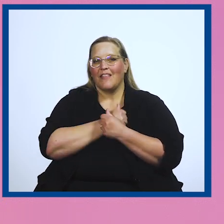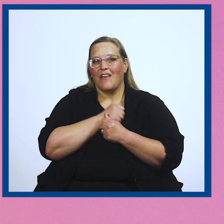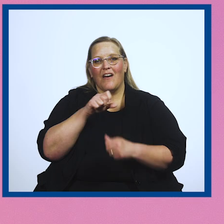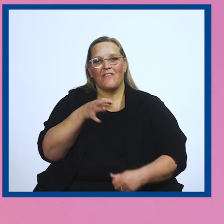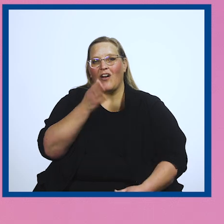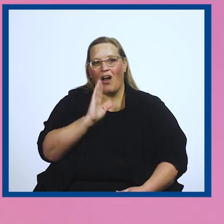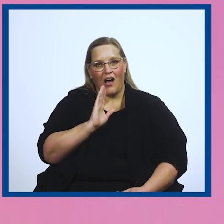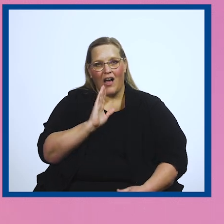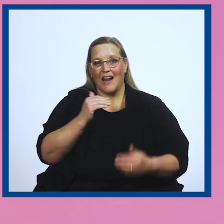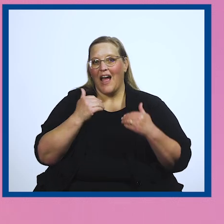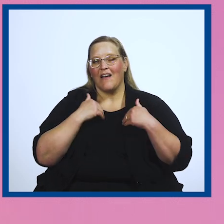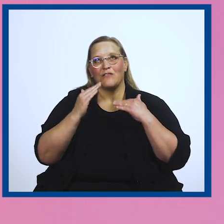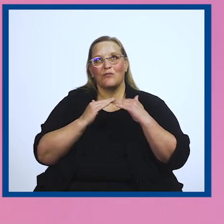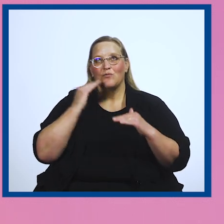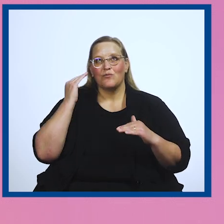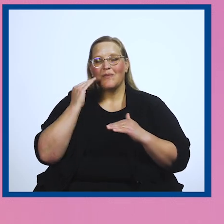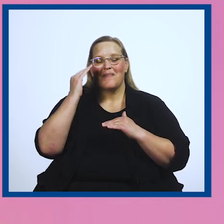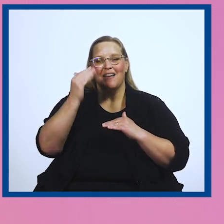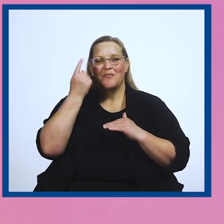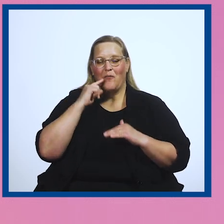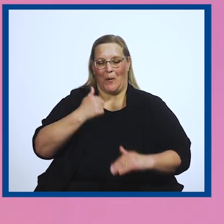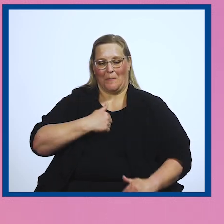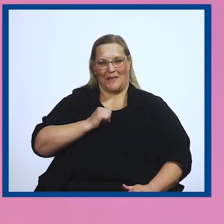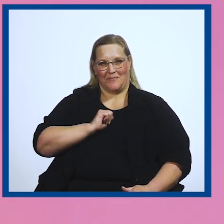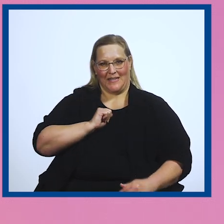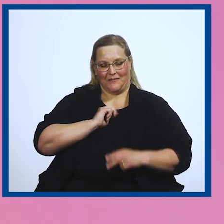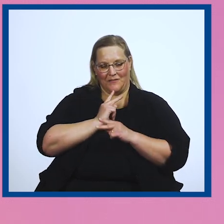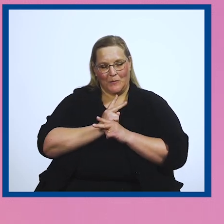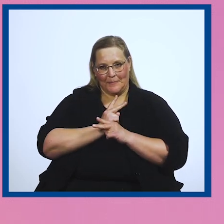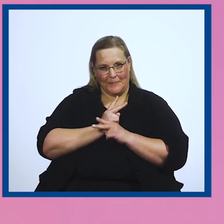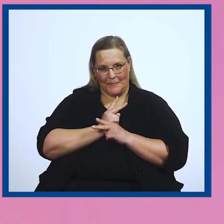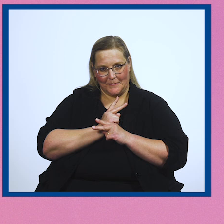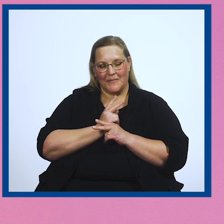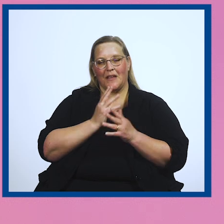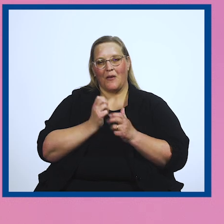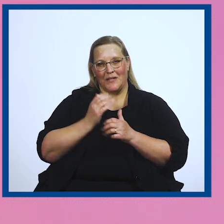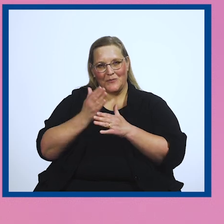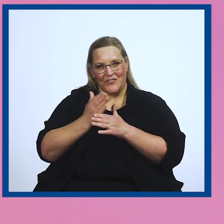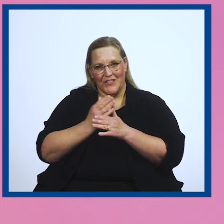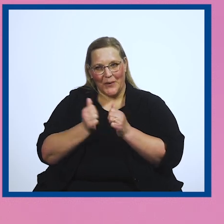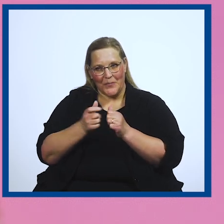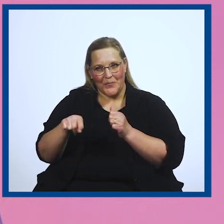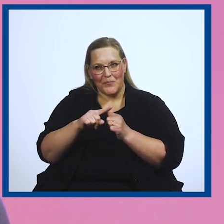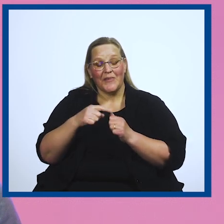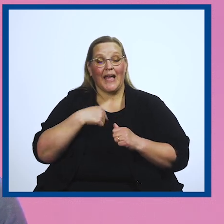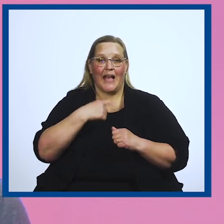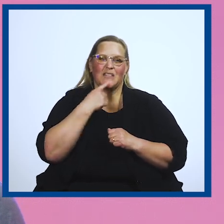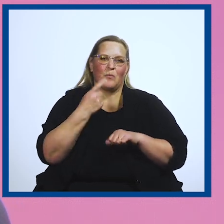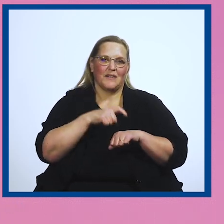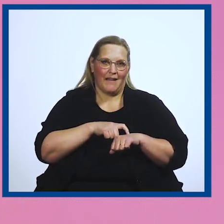God. I've got too much for me to keep myself. I said this illustration at a church in Elk Grove